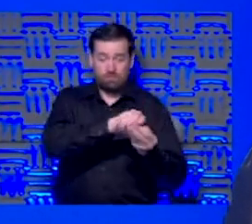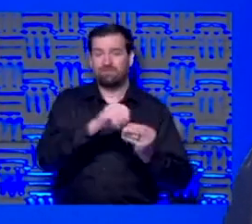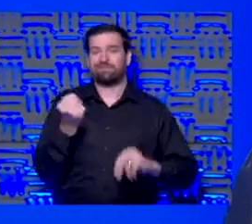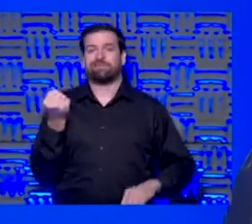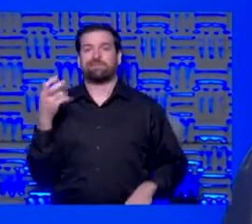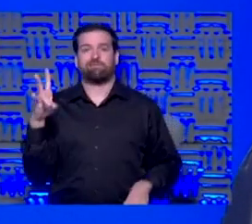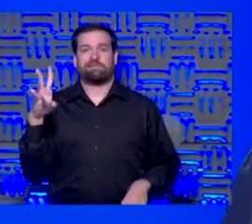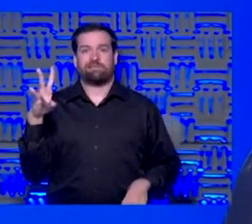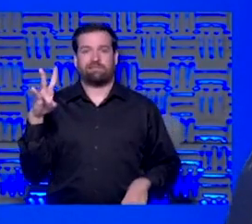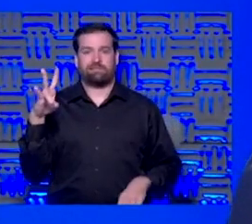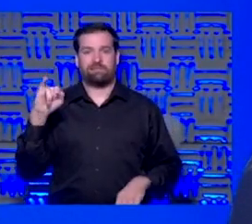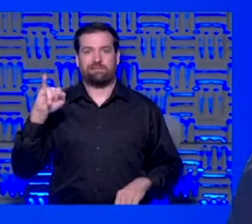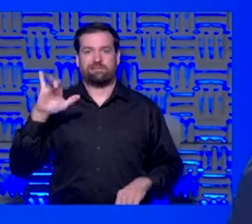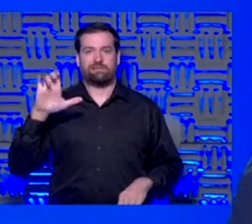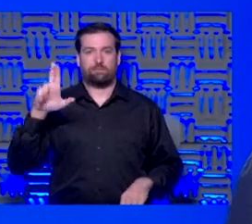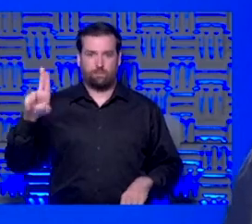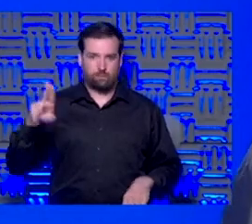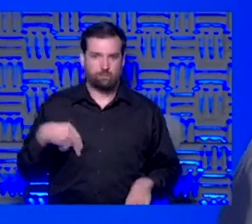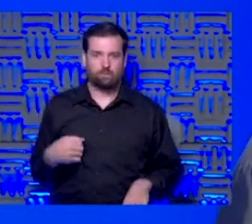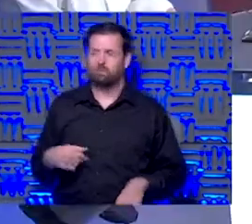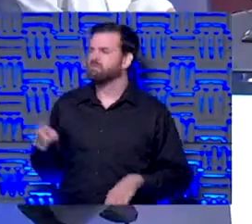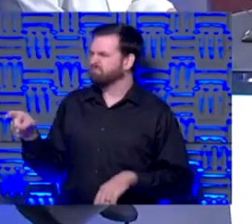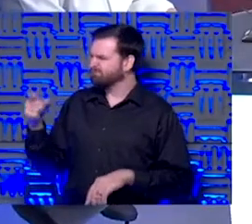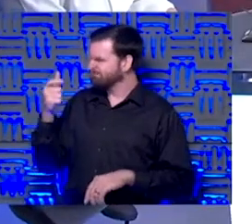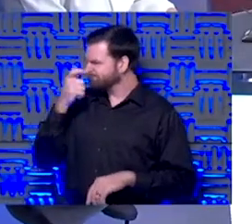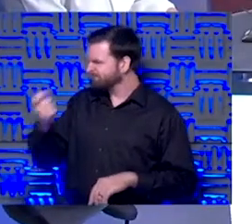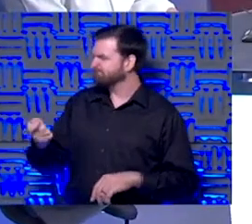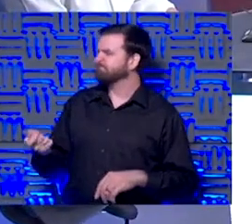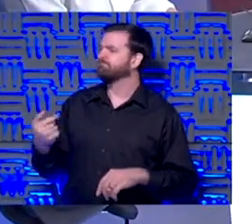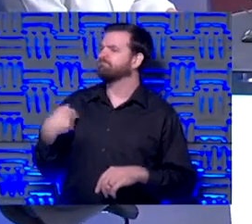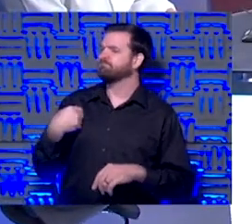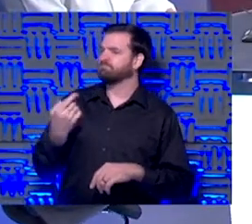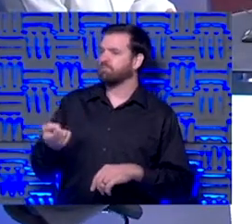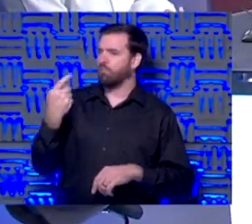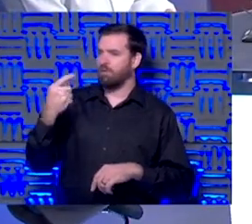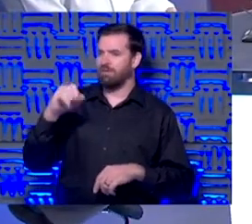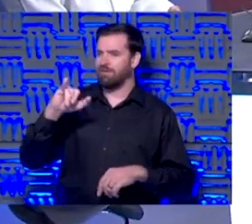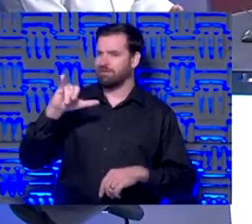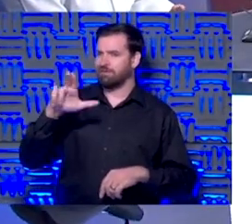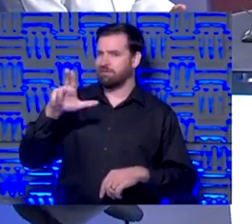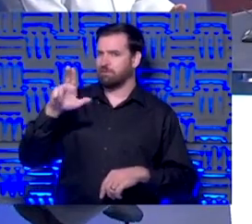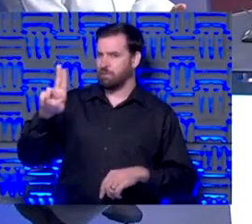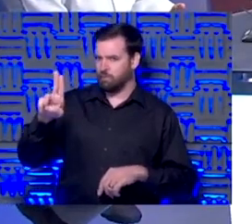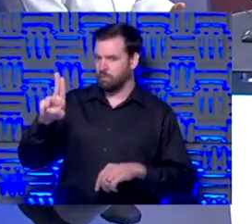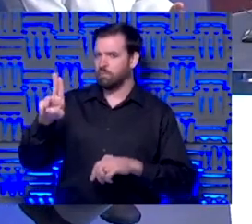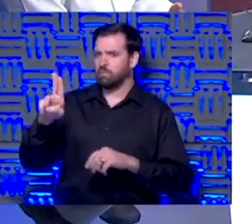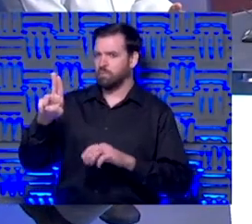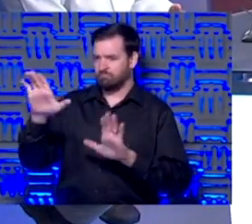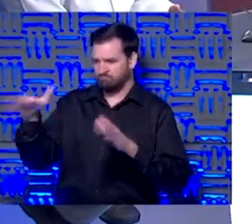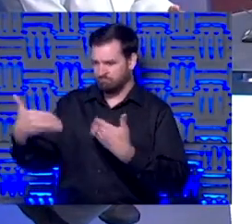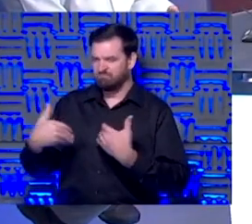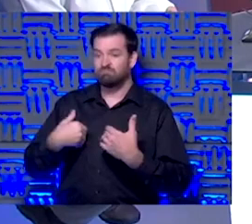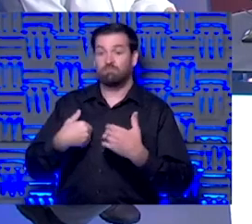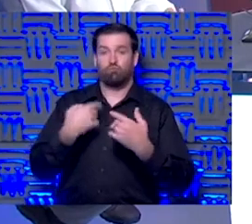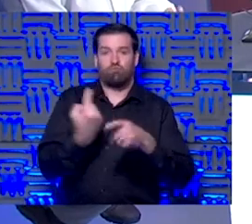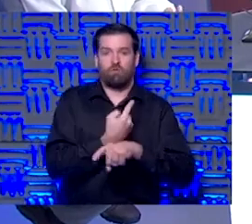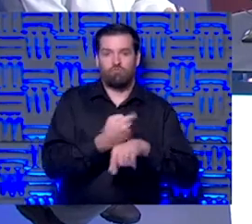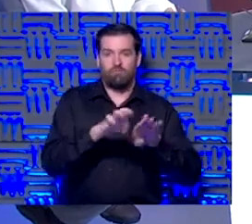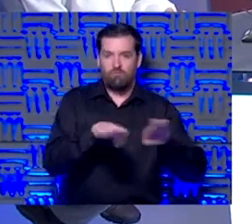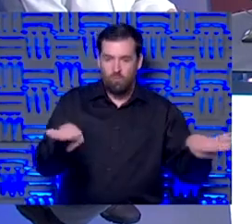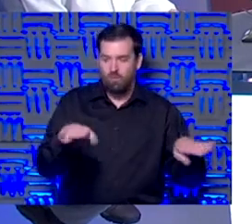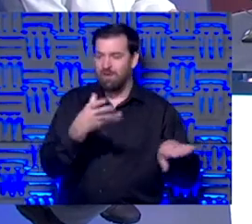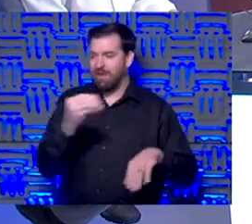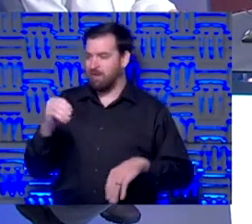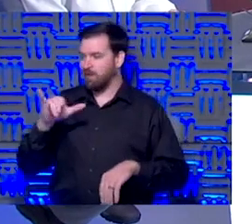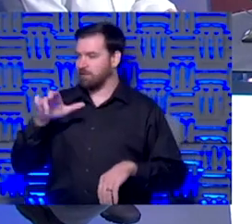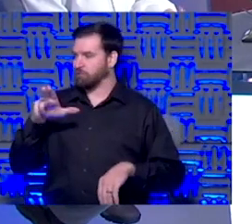ICU. So, but it's funny because, as we were also saying, our ICU, we took one of our ICU units, and there's got both floor patients and ICU patients